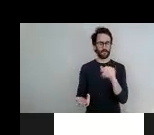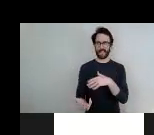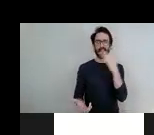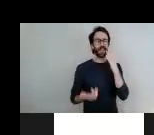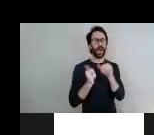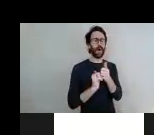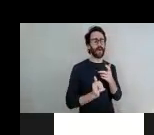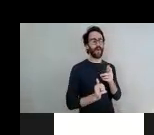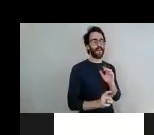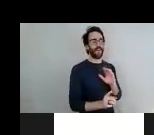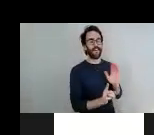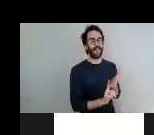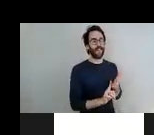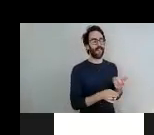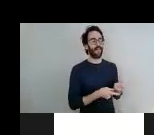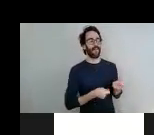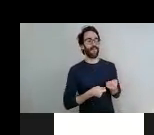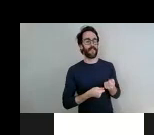to lure the victim in.